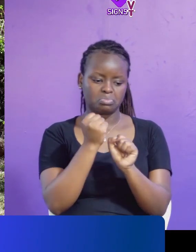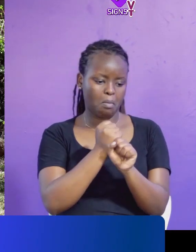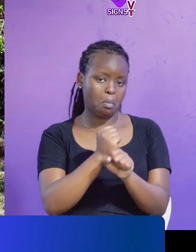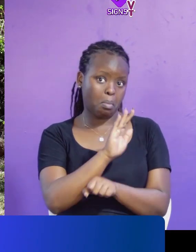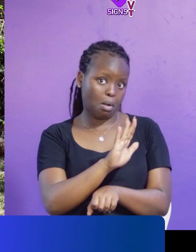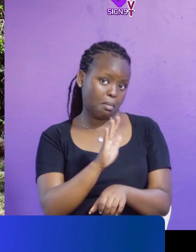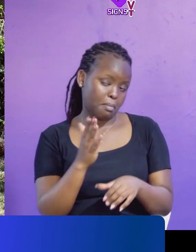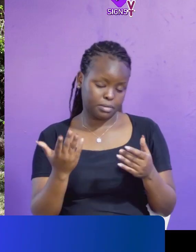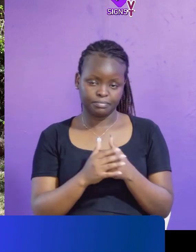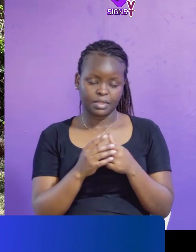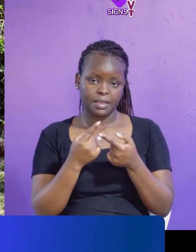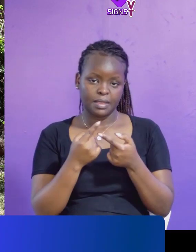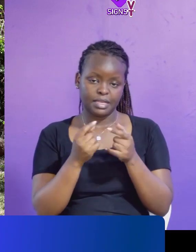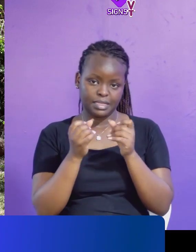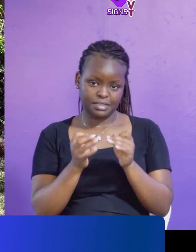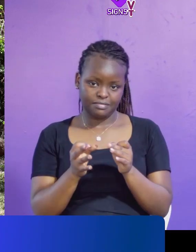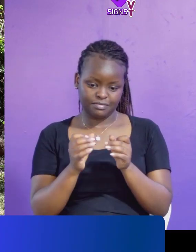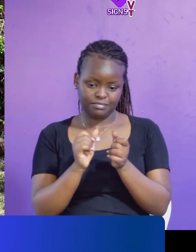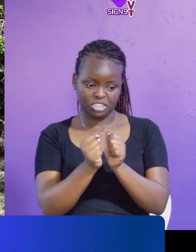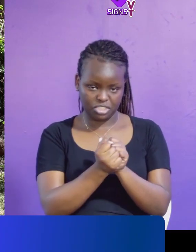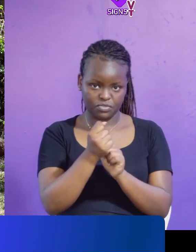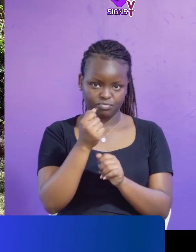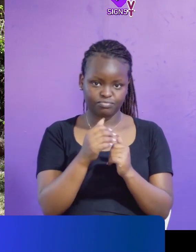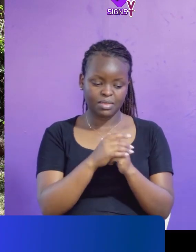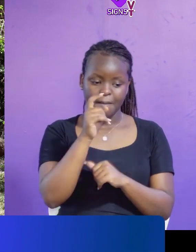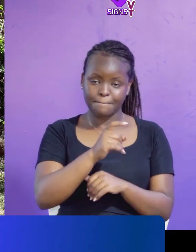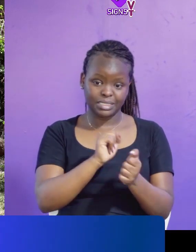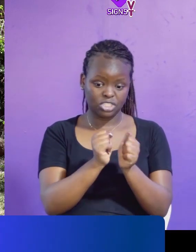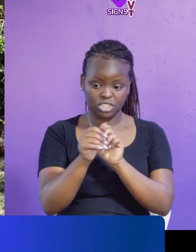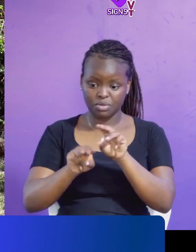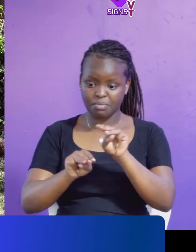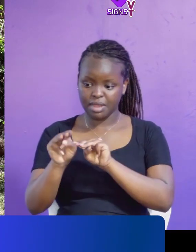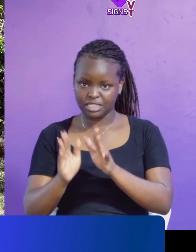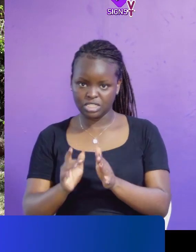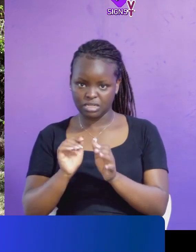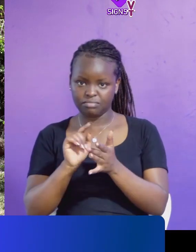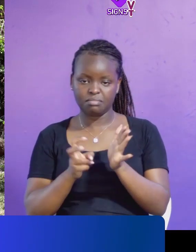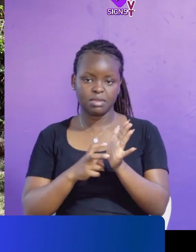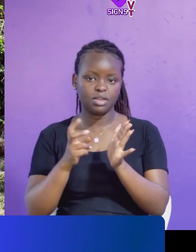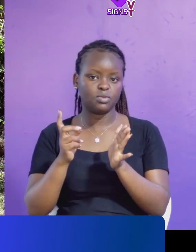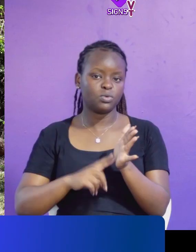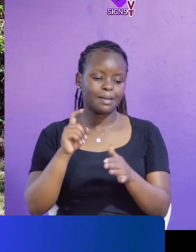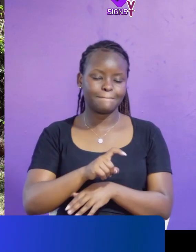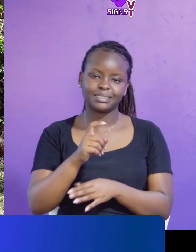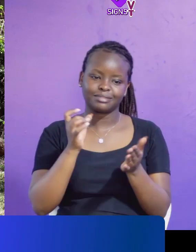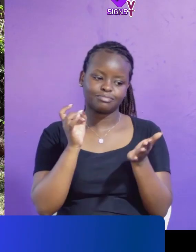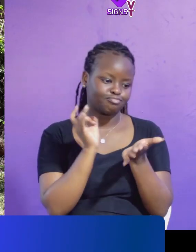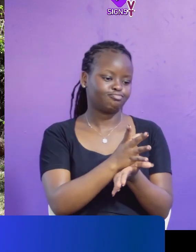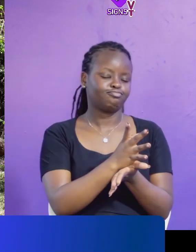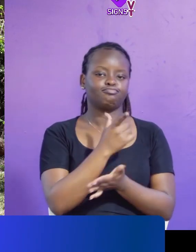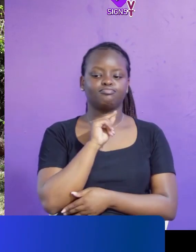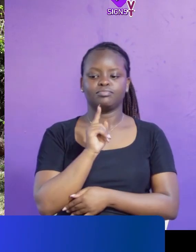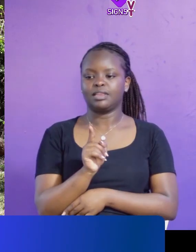Ineos wants the change of philosophy, they have to change the manager. That means they have to sack him. But he is going